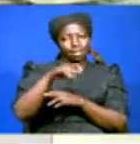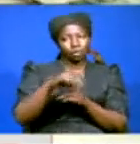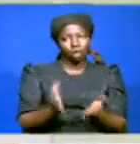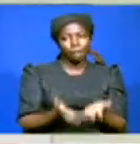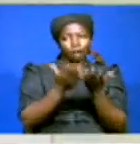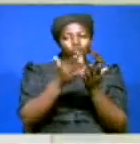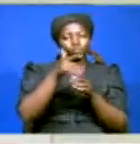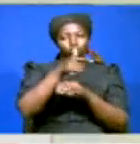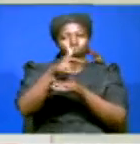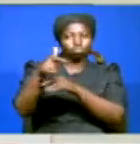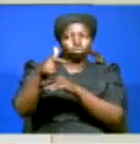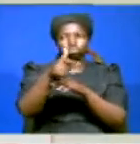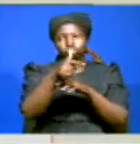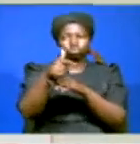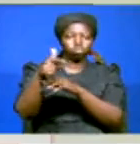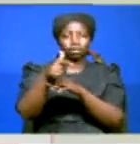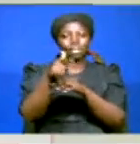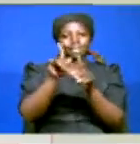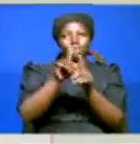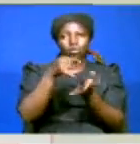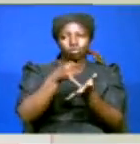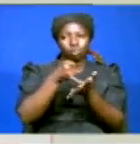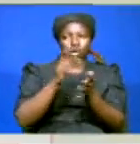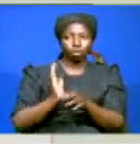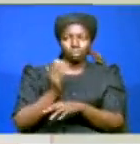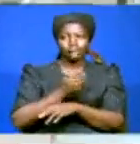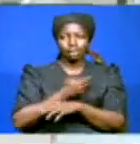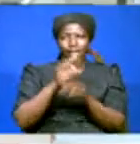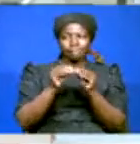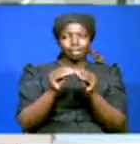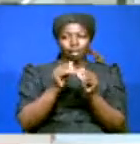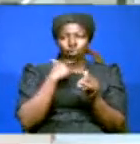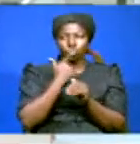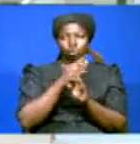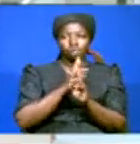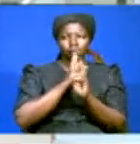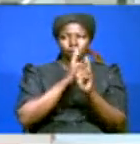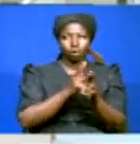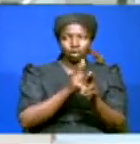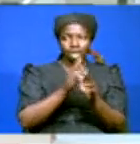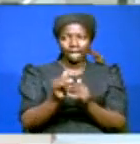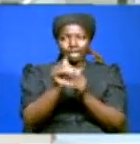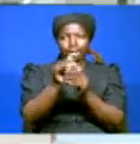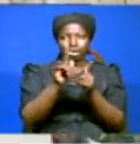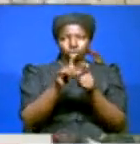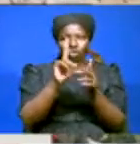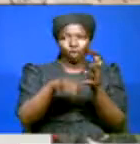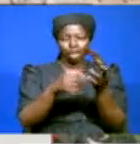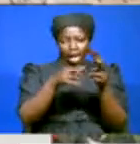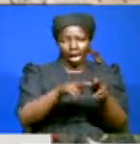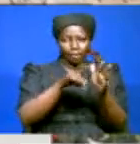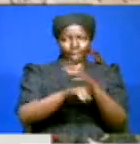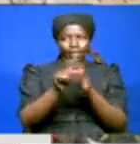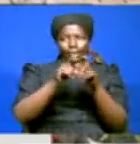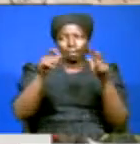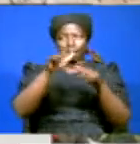Parliament proceedings and include committee sittings whose reports run the business of the House. Parliament in the plenary is